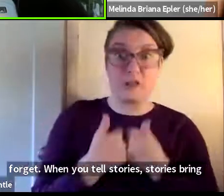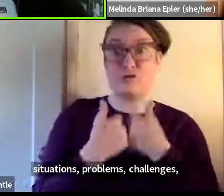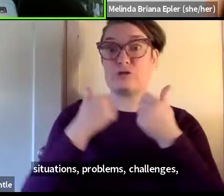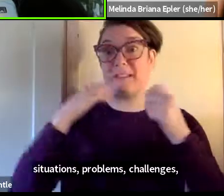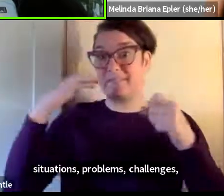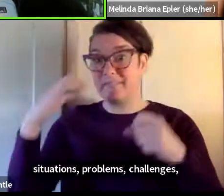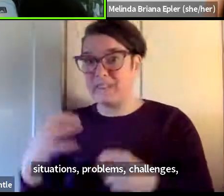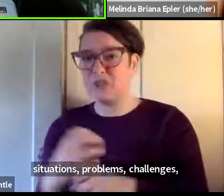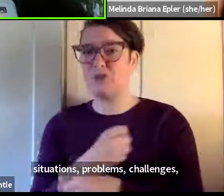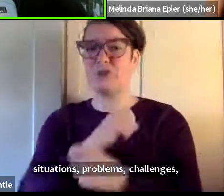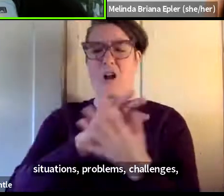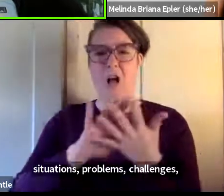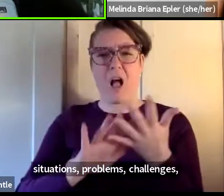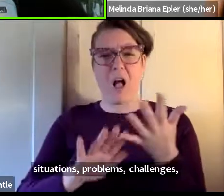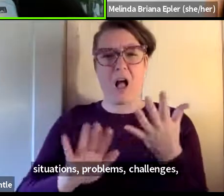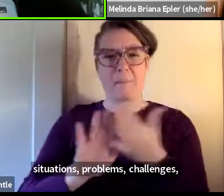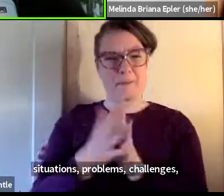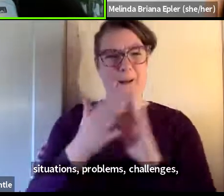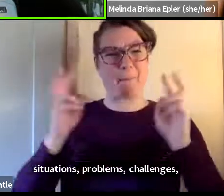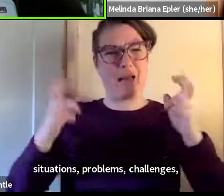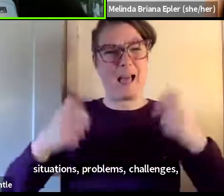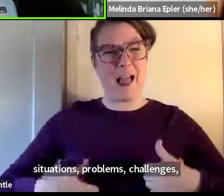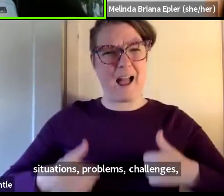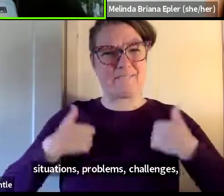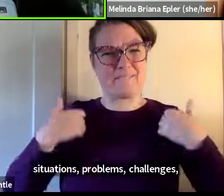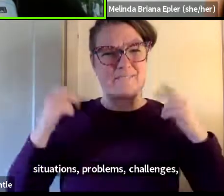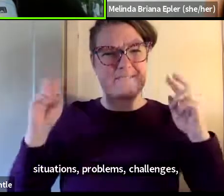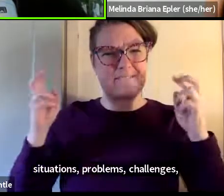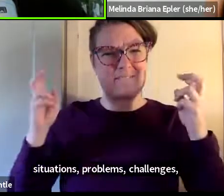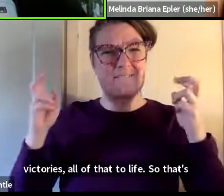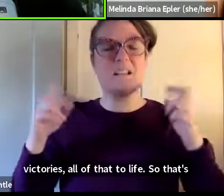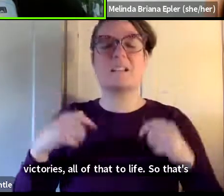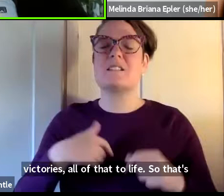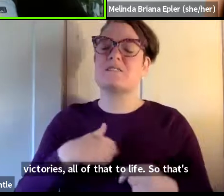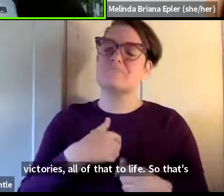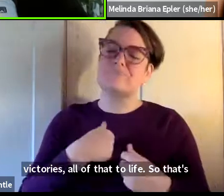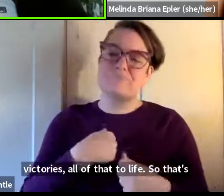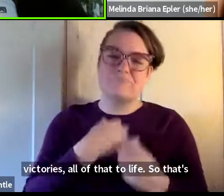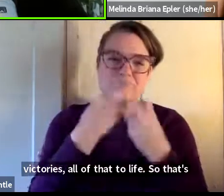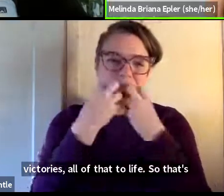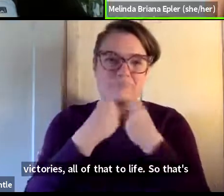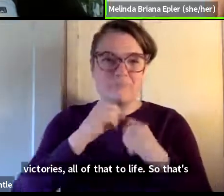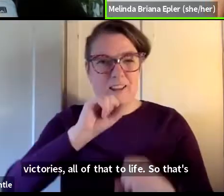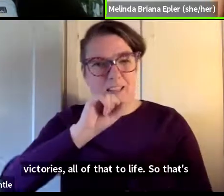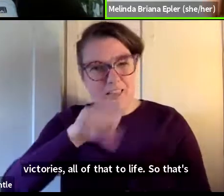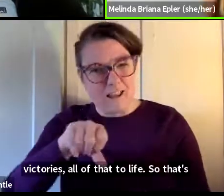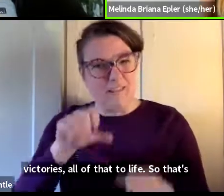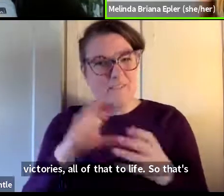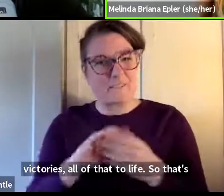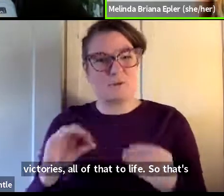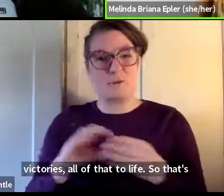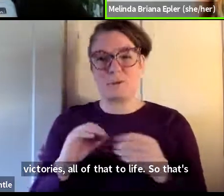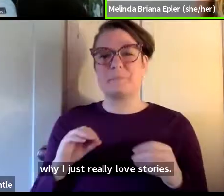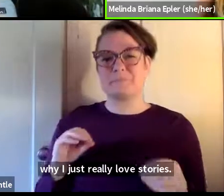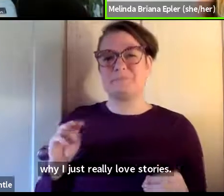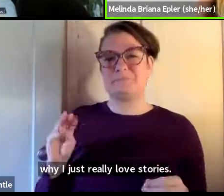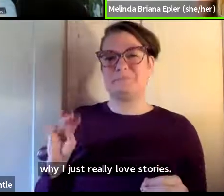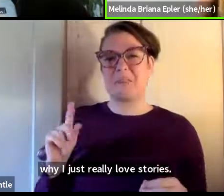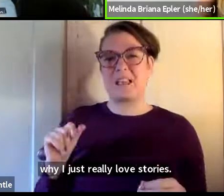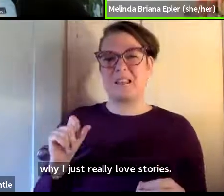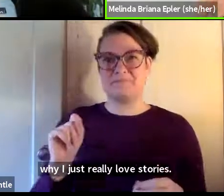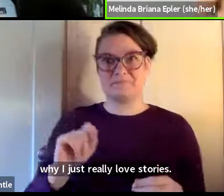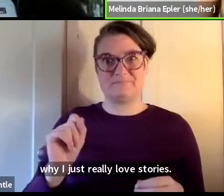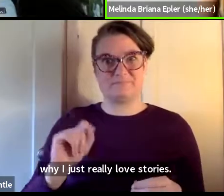that to life. And so that's why I really love stories. Yeah, awesome. And